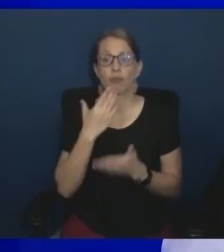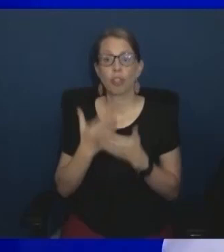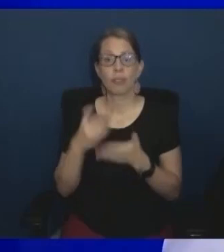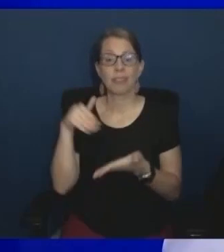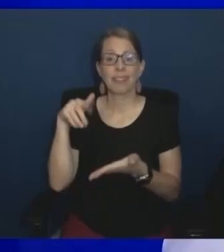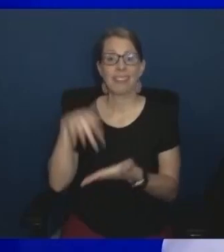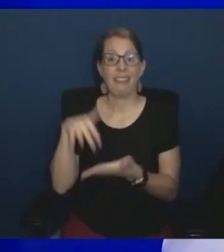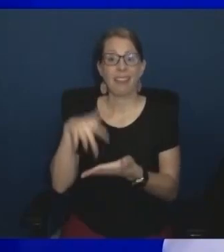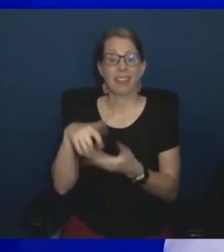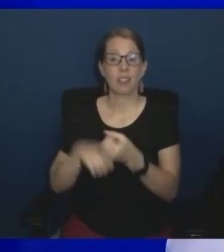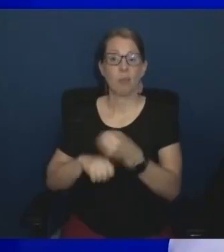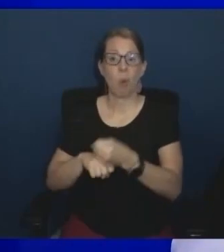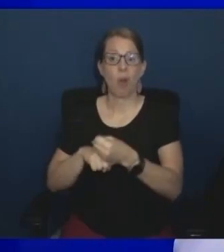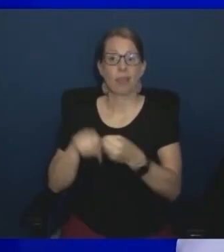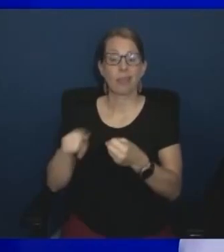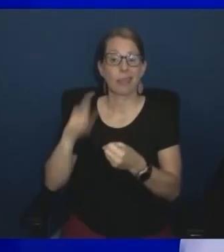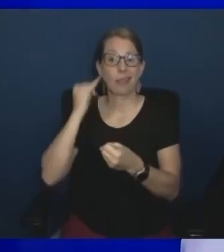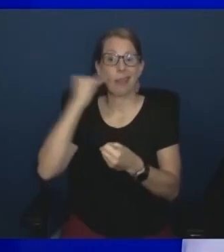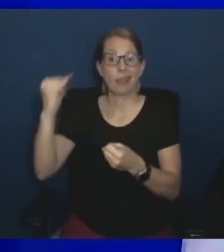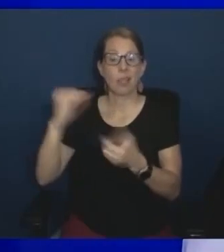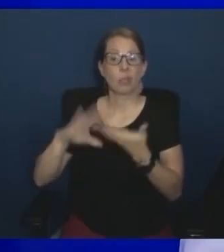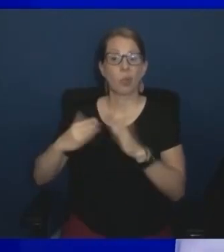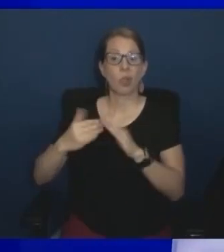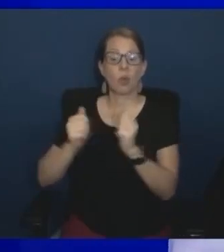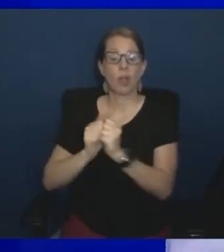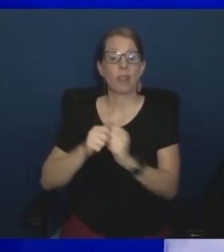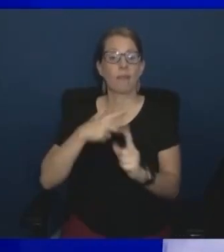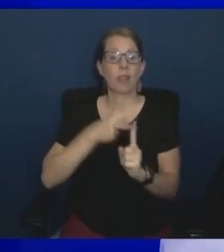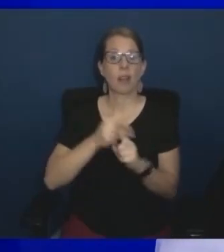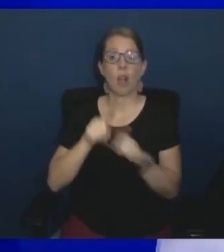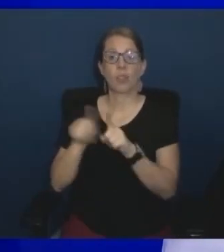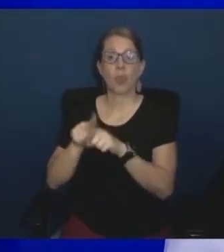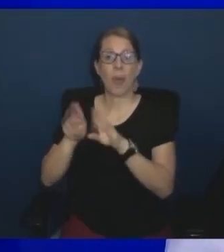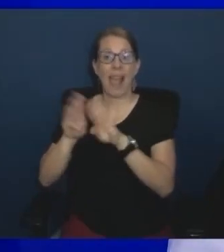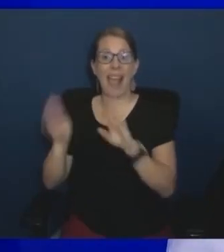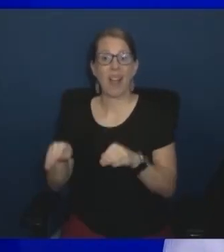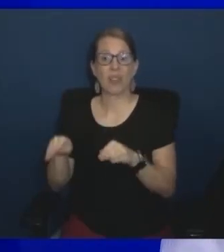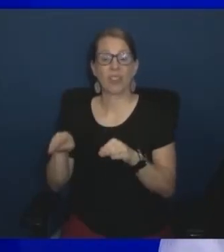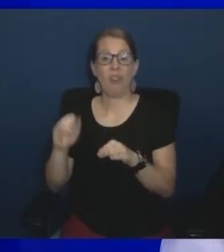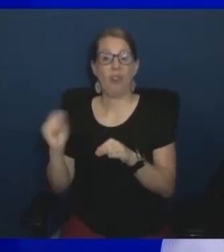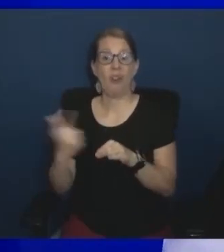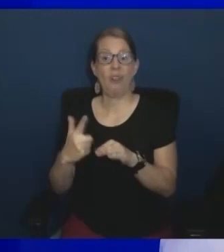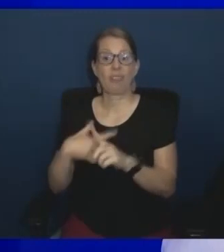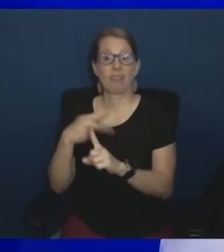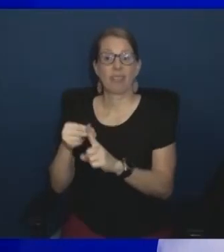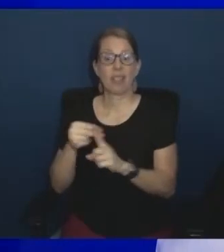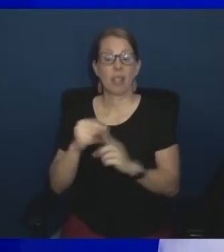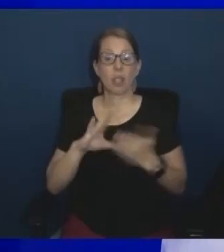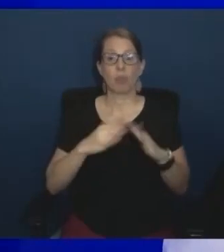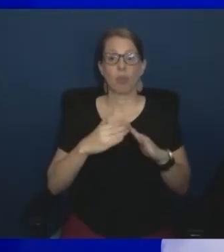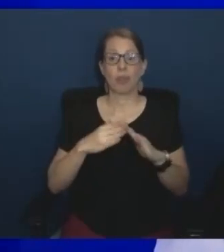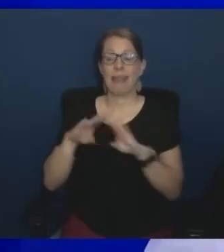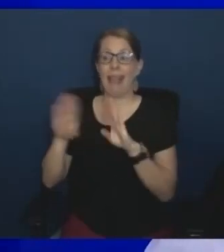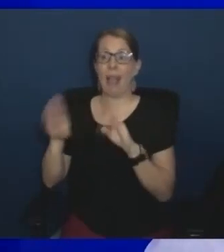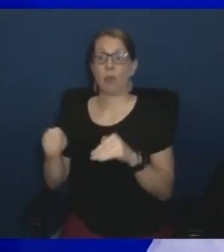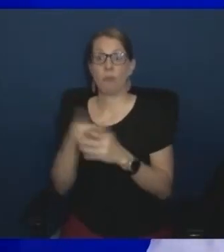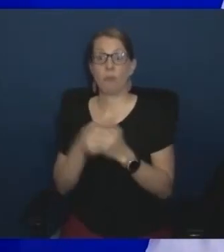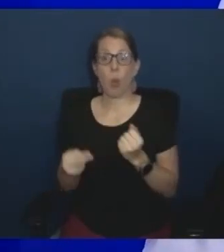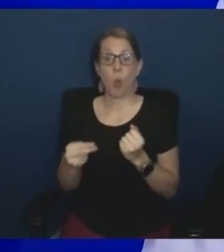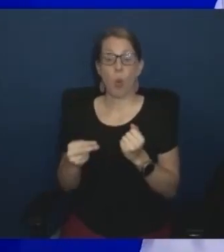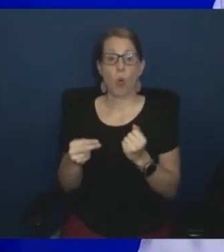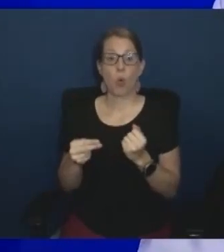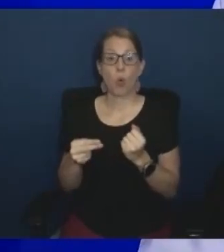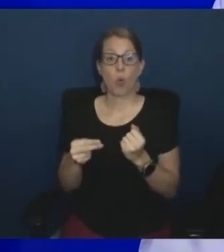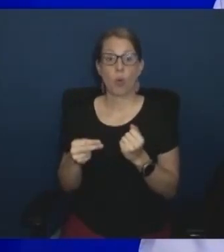at communities with vaccination, but also household with vaccination. And those communities and those household that had